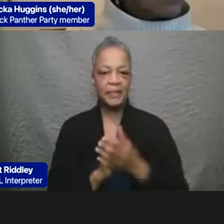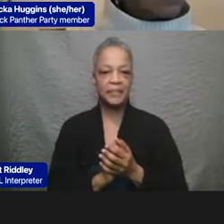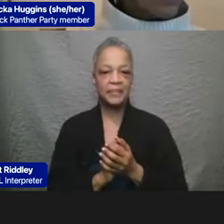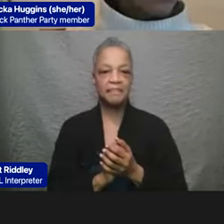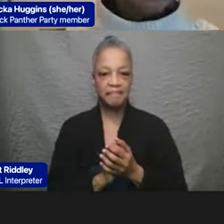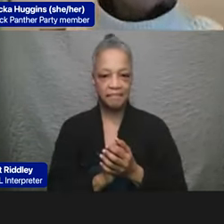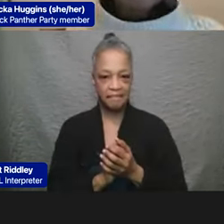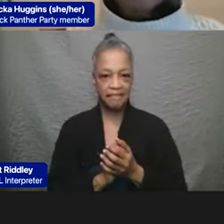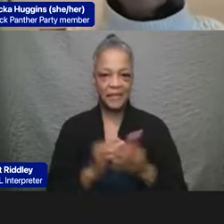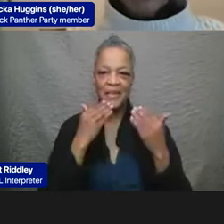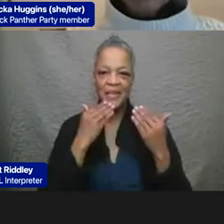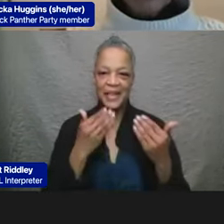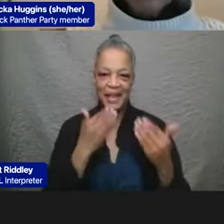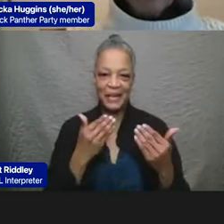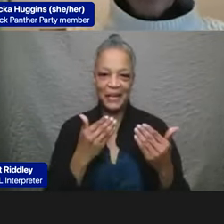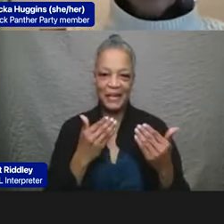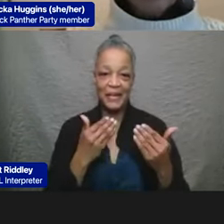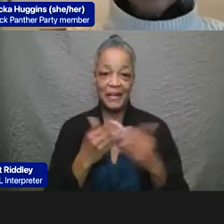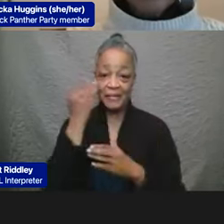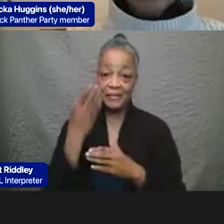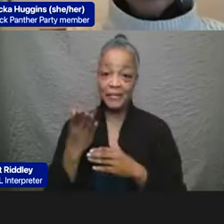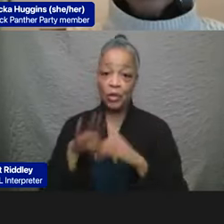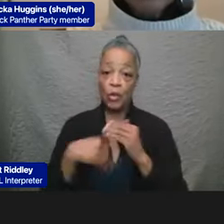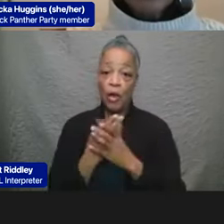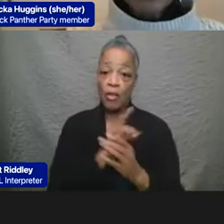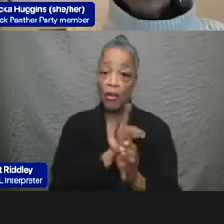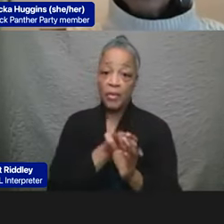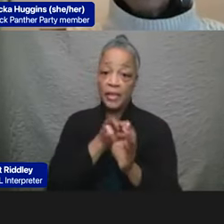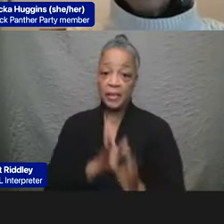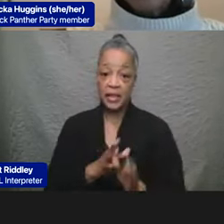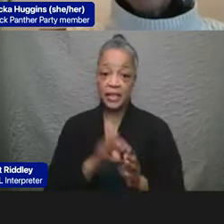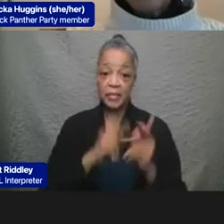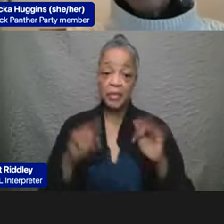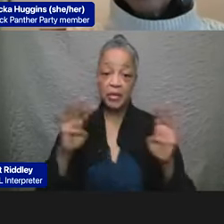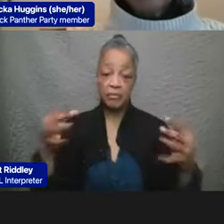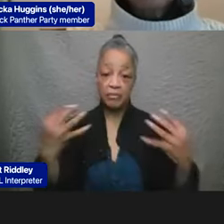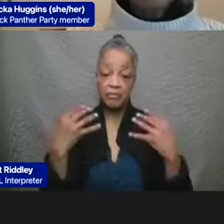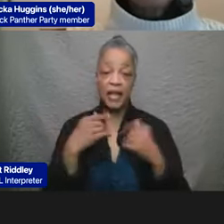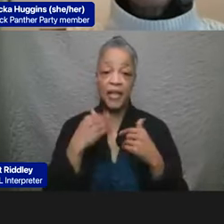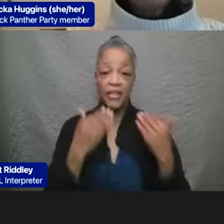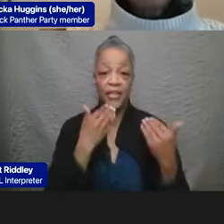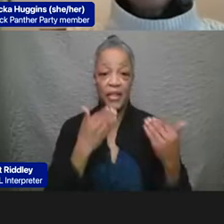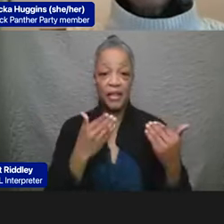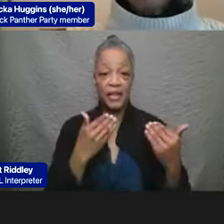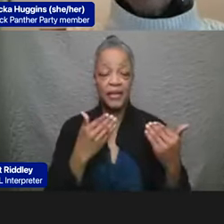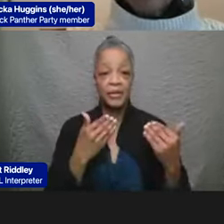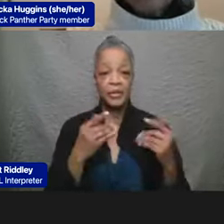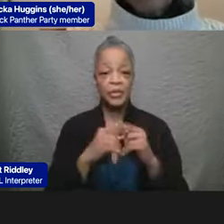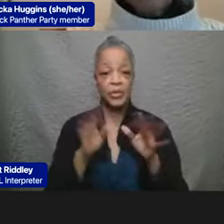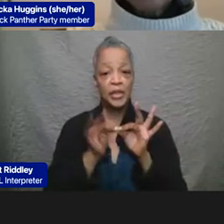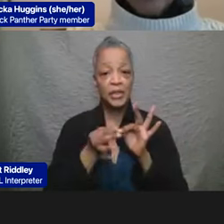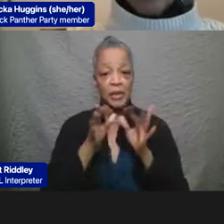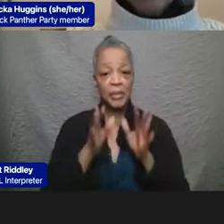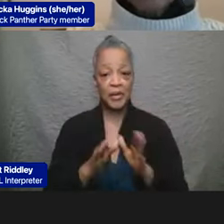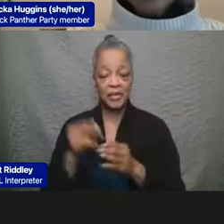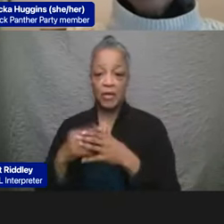And thank you, by the way, to all of the participants. And thank you very much to the interpreters, both